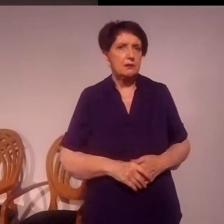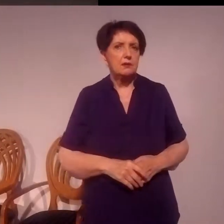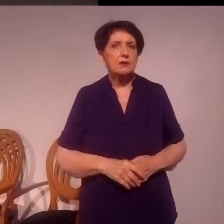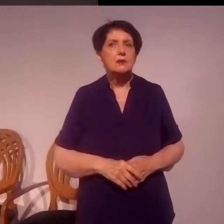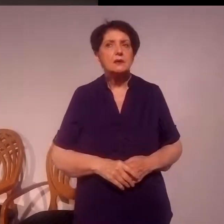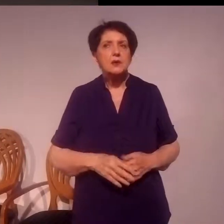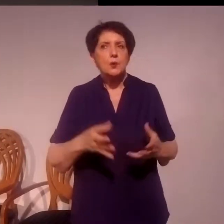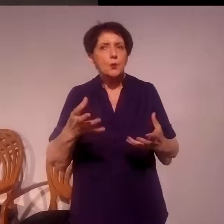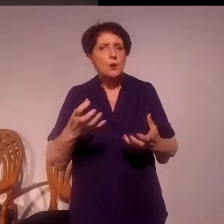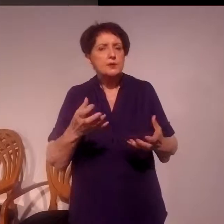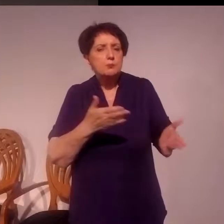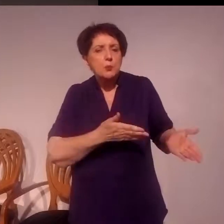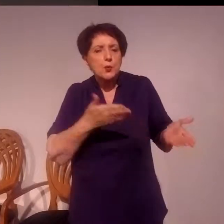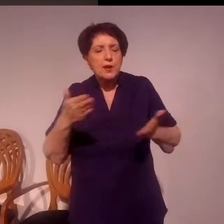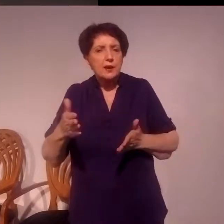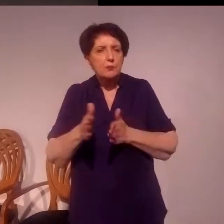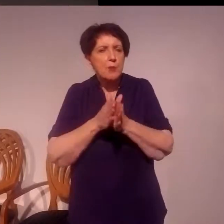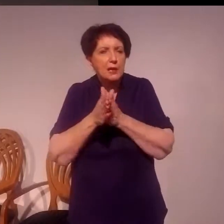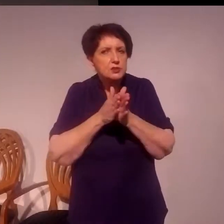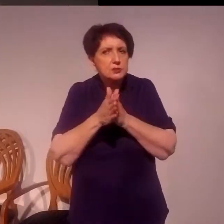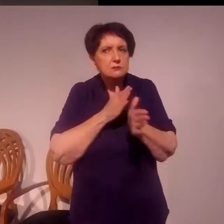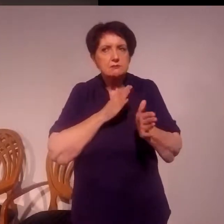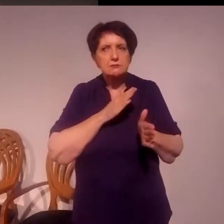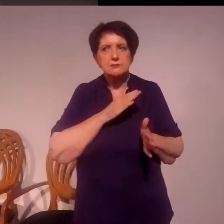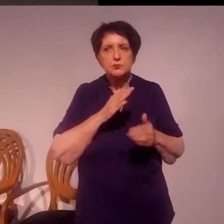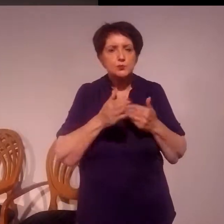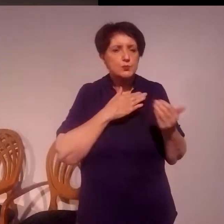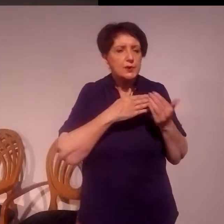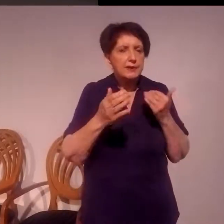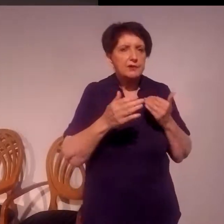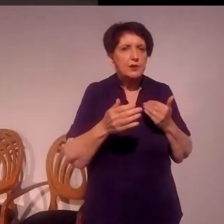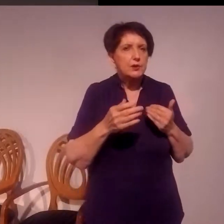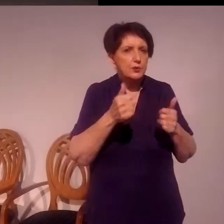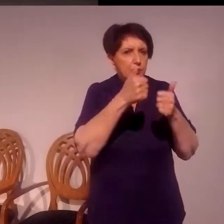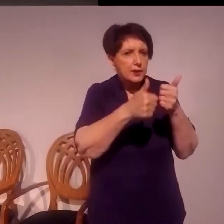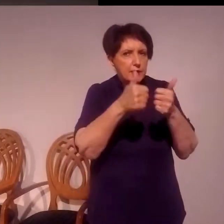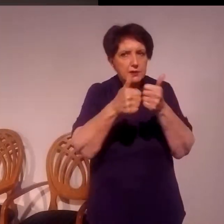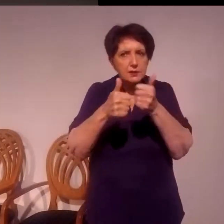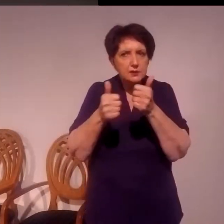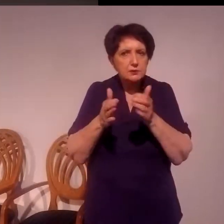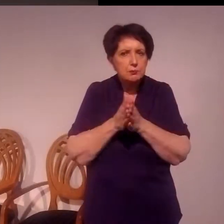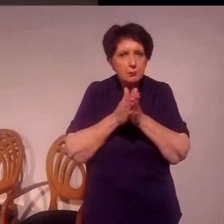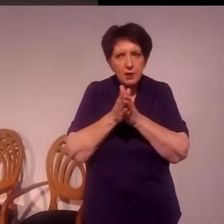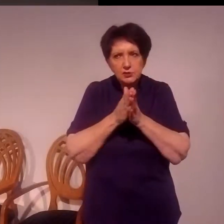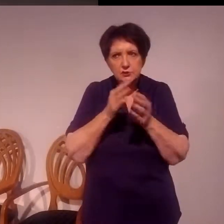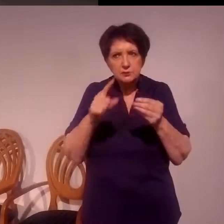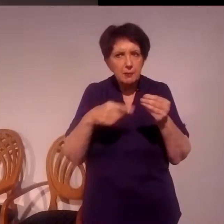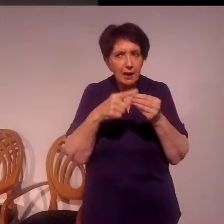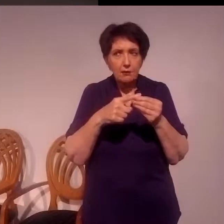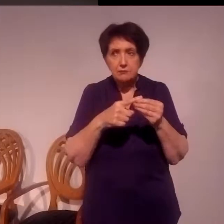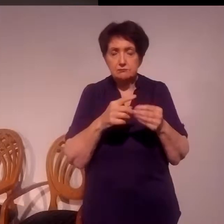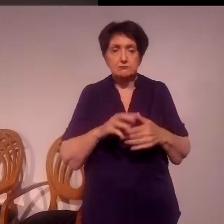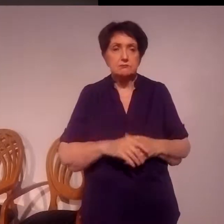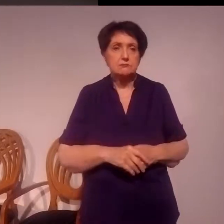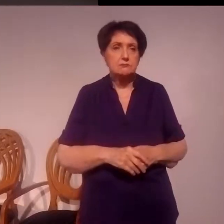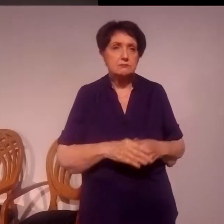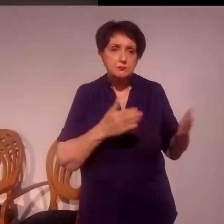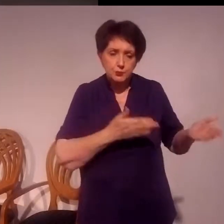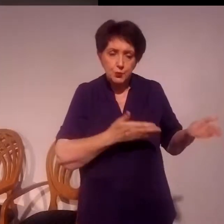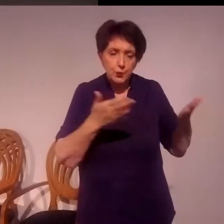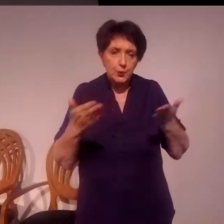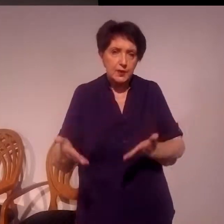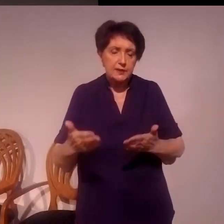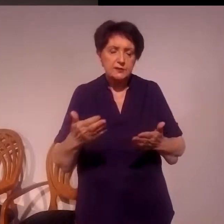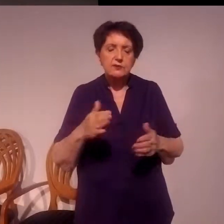want to bring our passion, that which we are each individually passionate about, to this